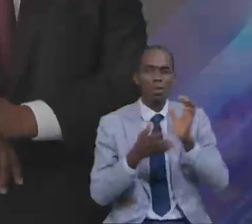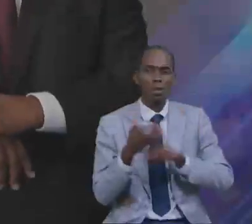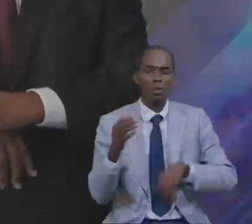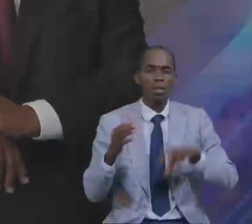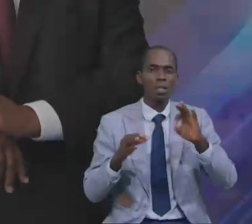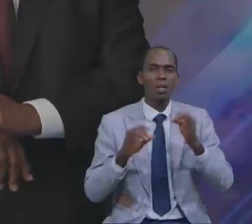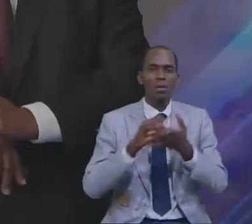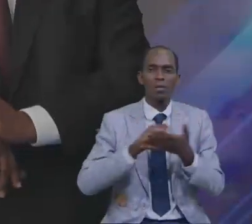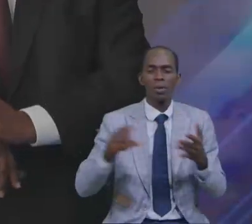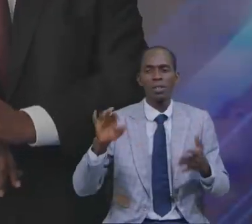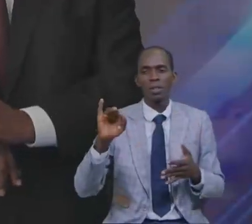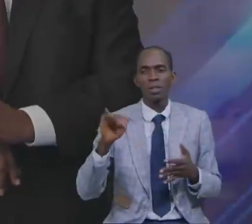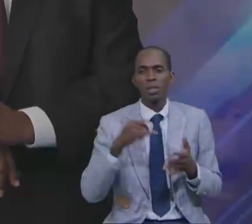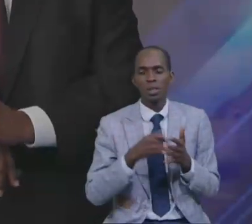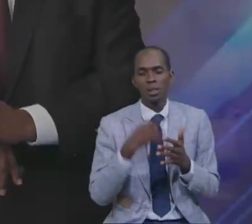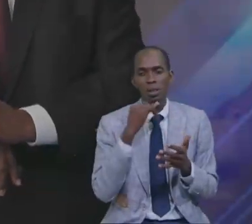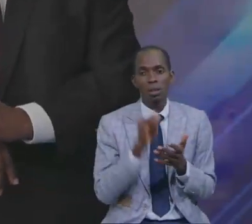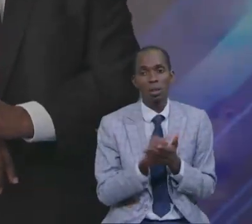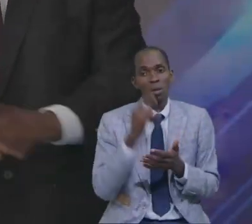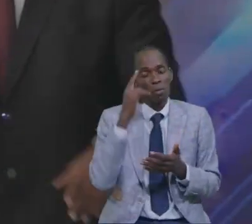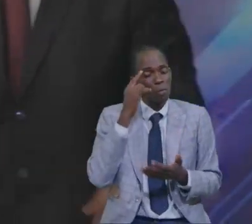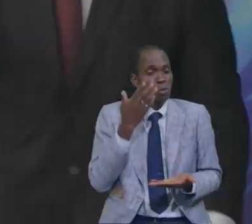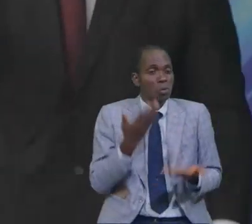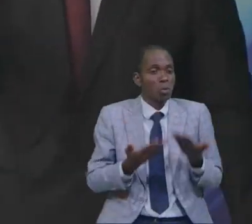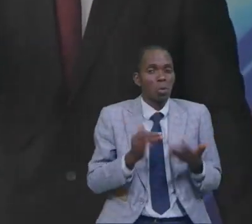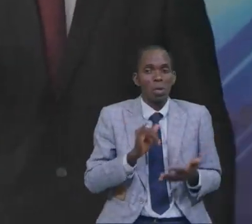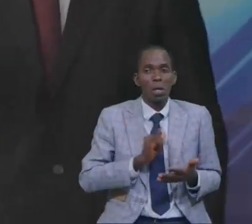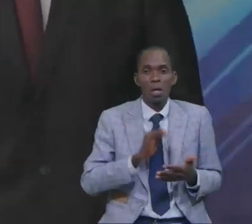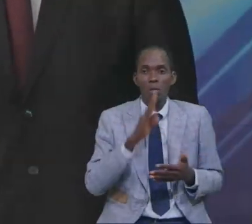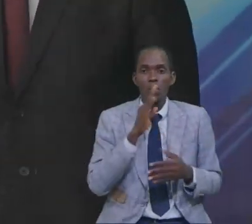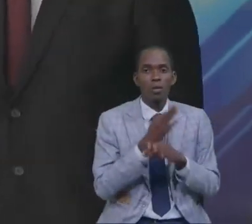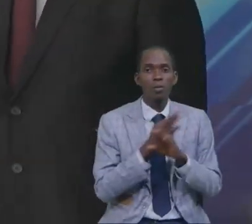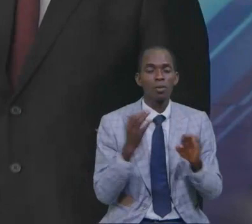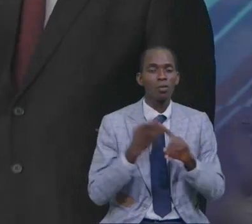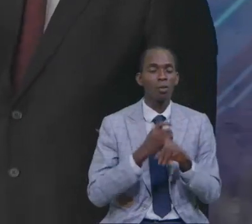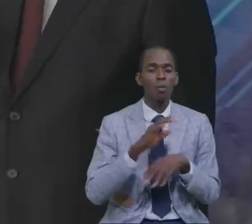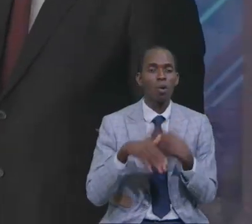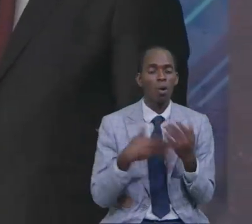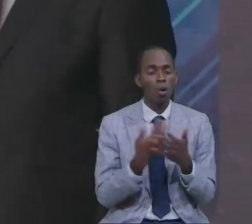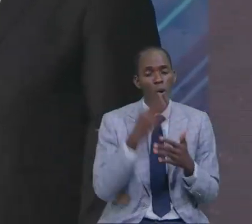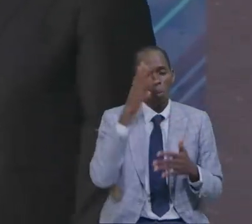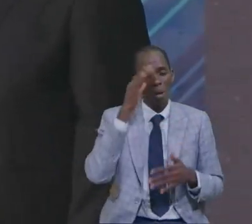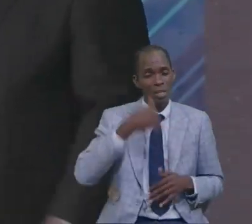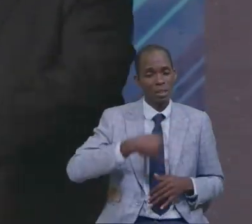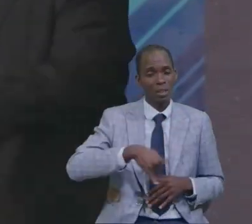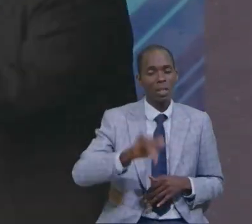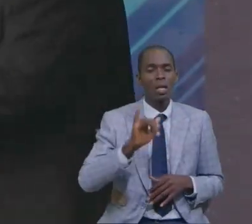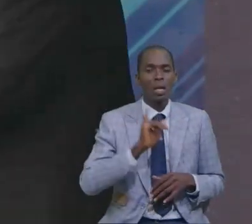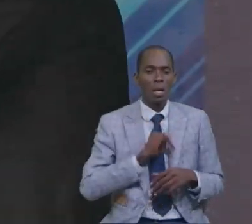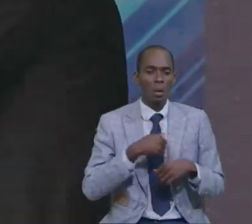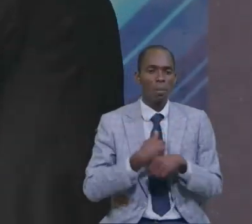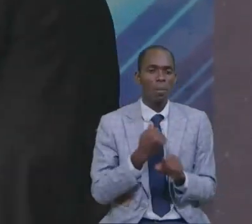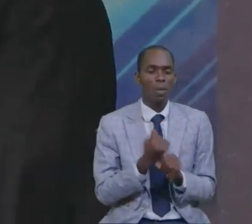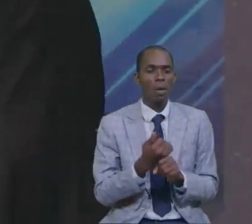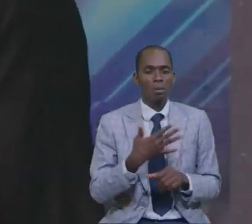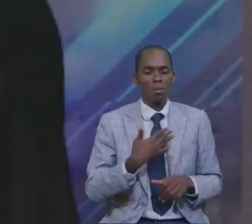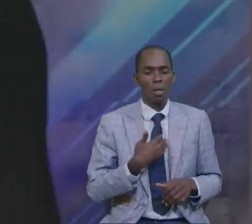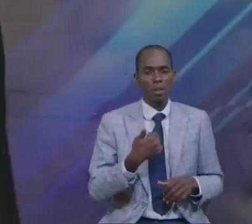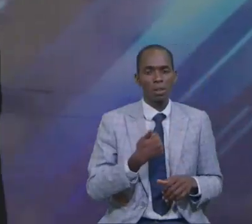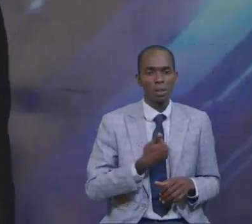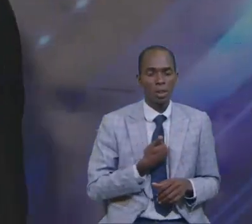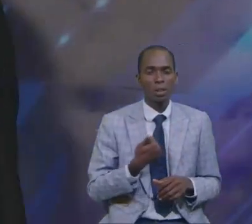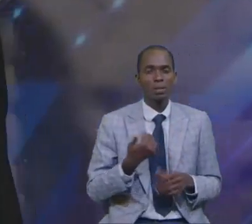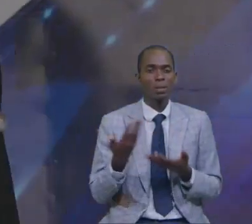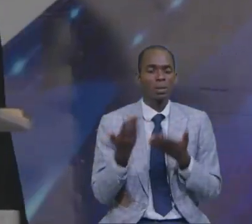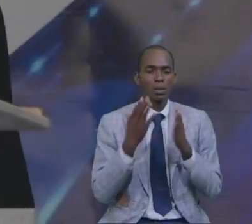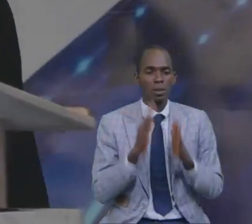made myself servant unto all, that I might gain the more. I bend low,